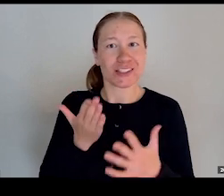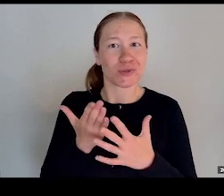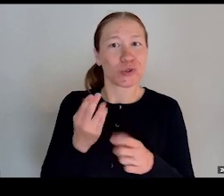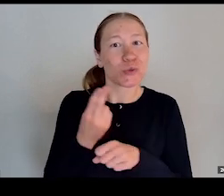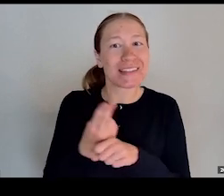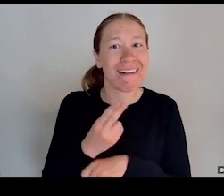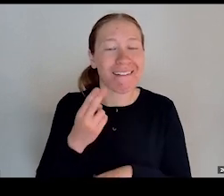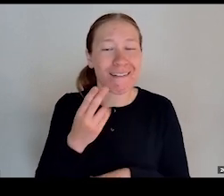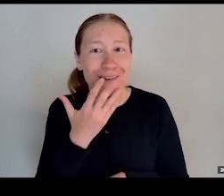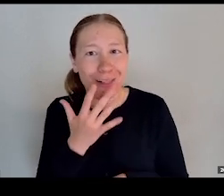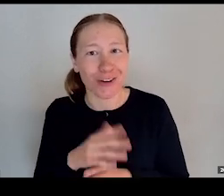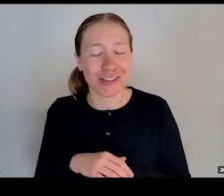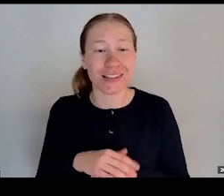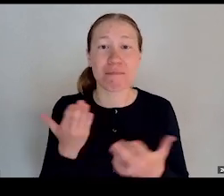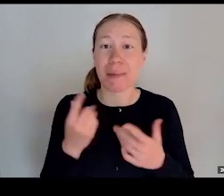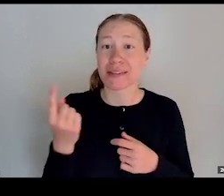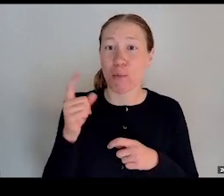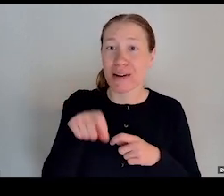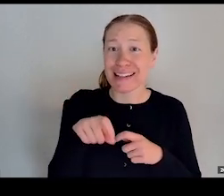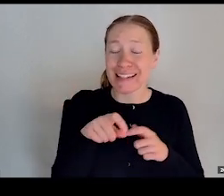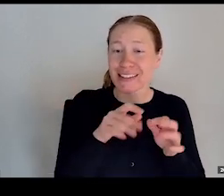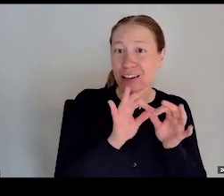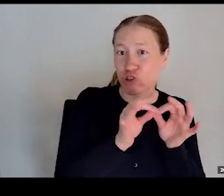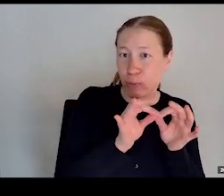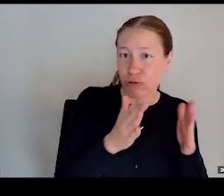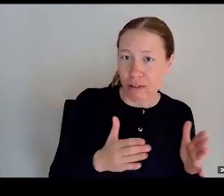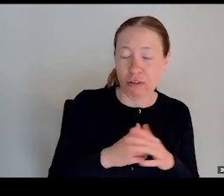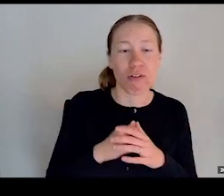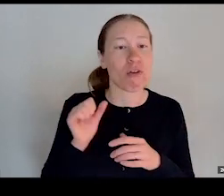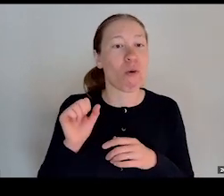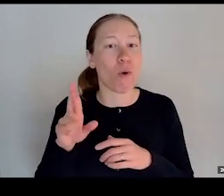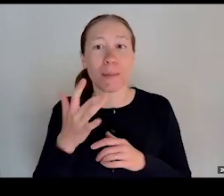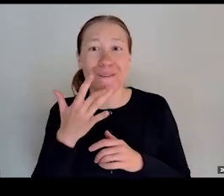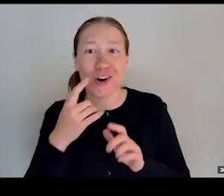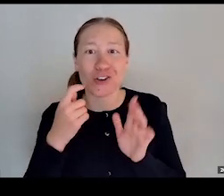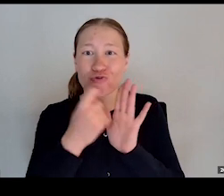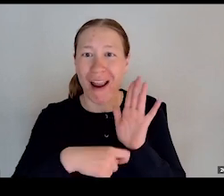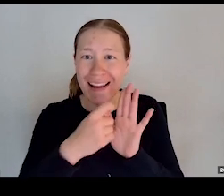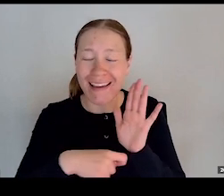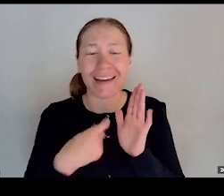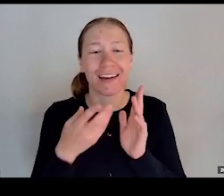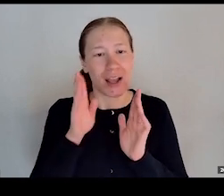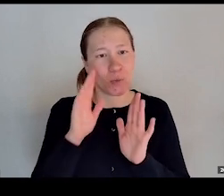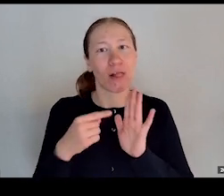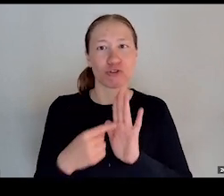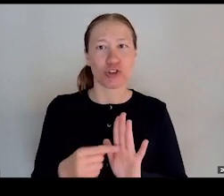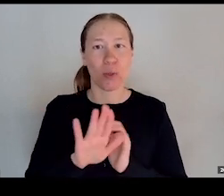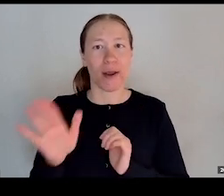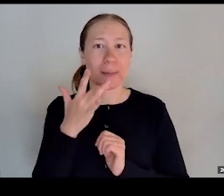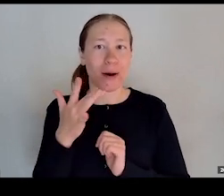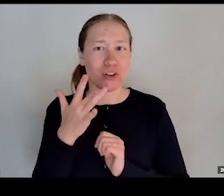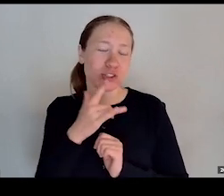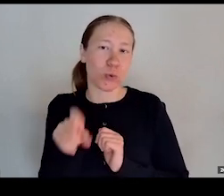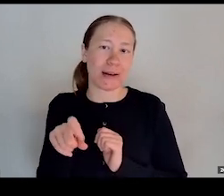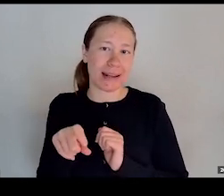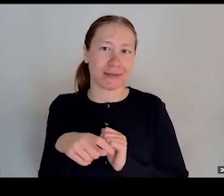who needs interpretation, or if there's somebody that prefers something in writing, it's going to communicate what that preference or need is.